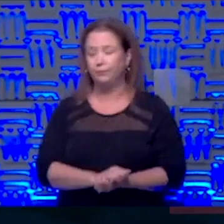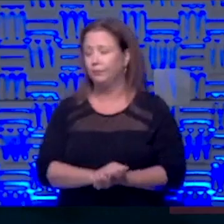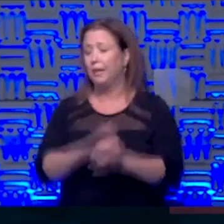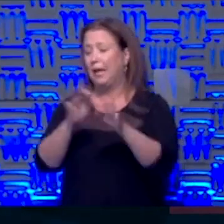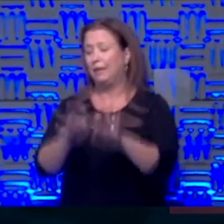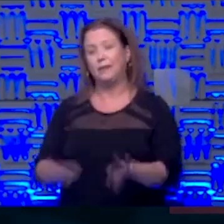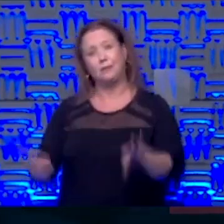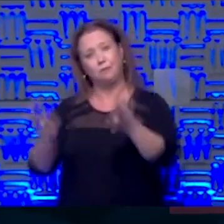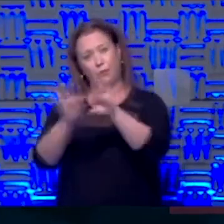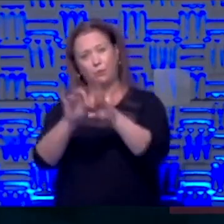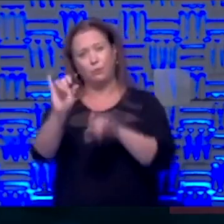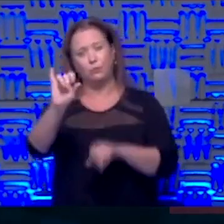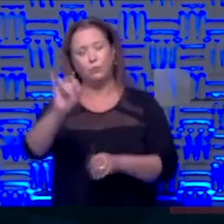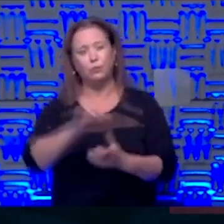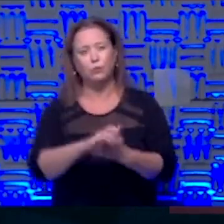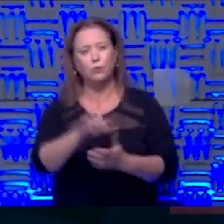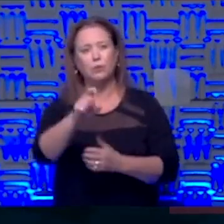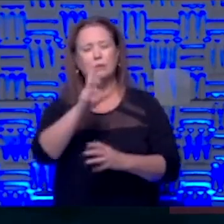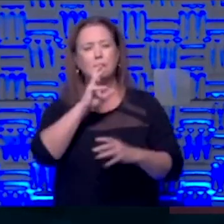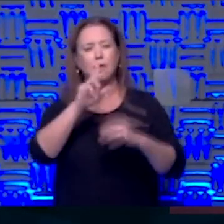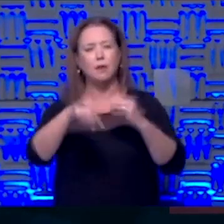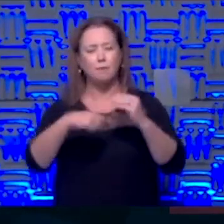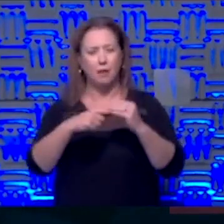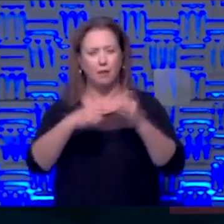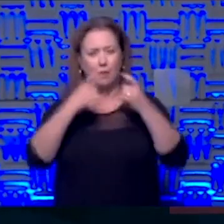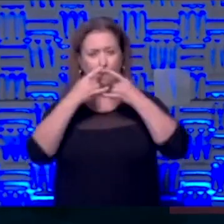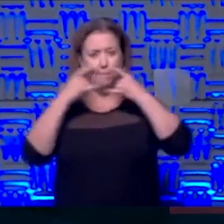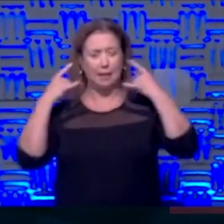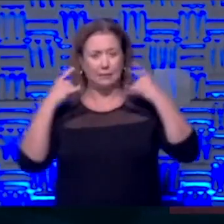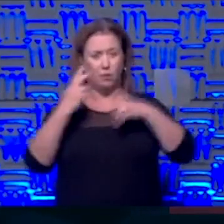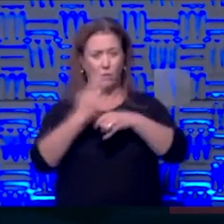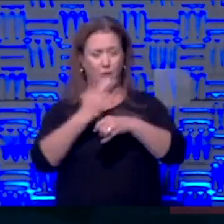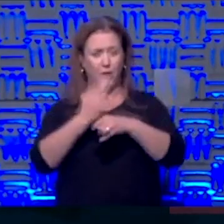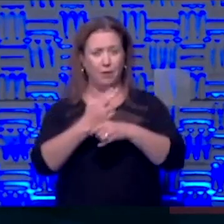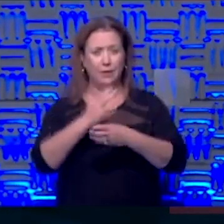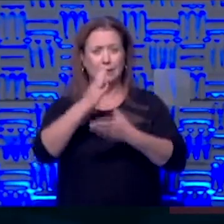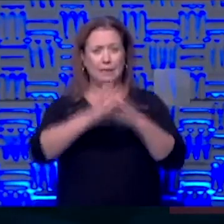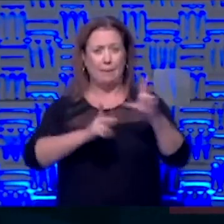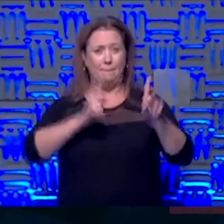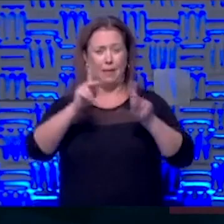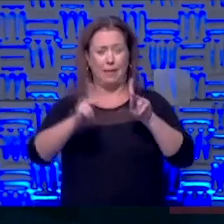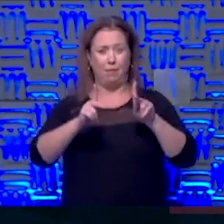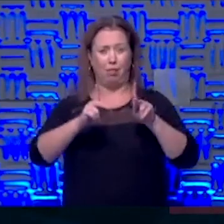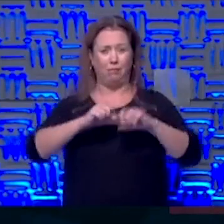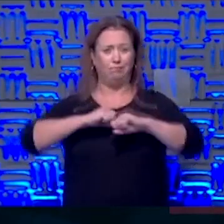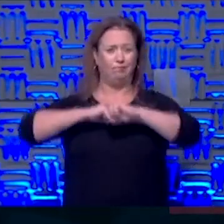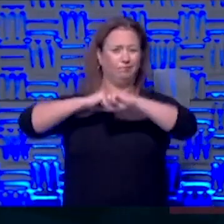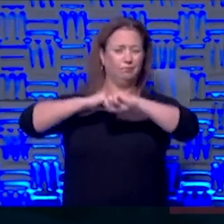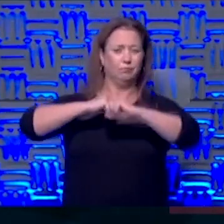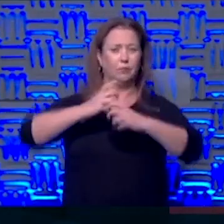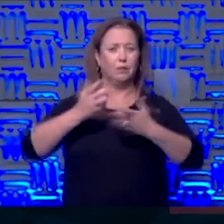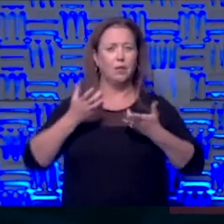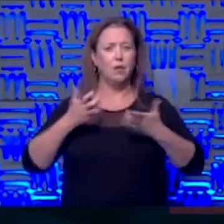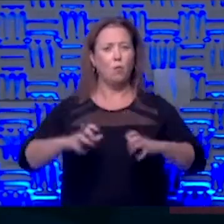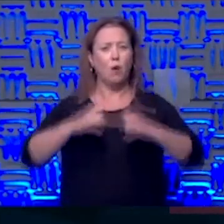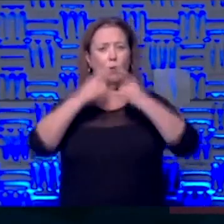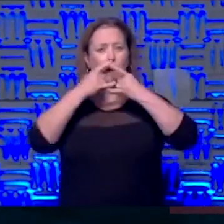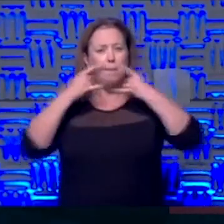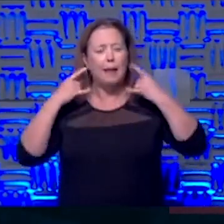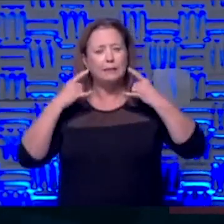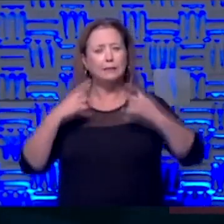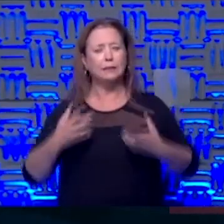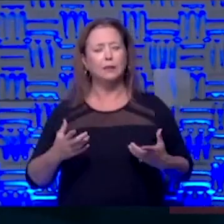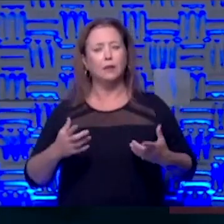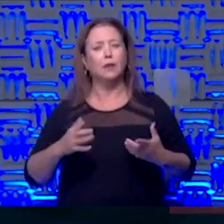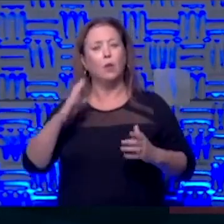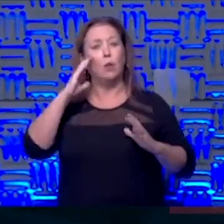Vince, one thing we should probably talk a little bit is about mask wearing, because we know that some people are still reluctant to wear a mask. And we